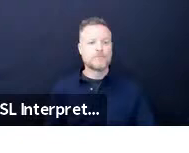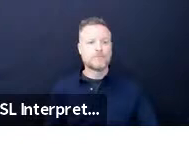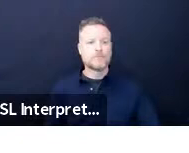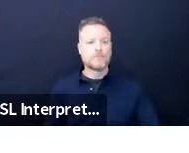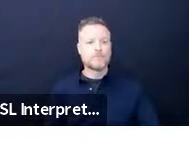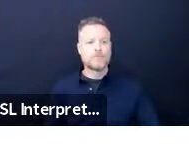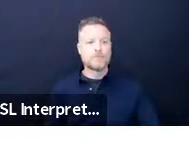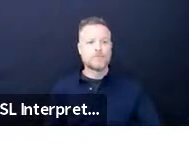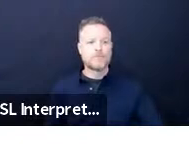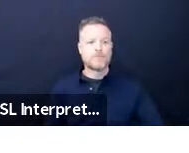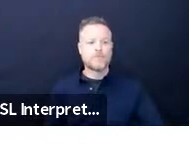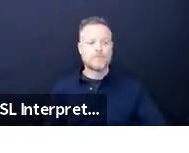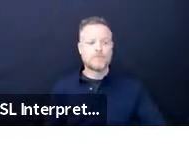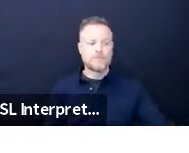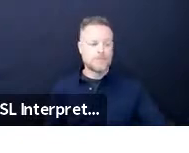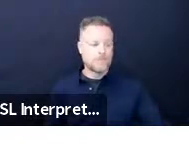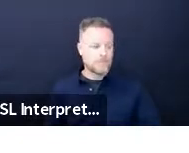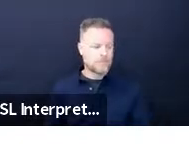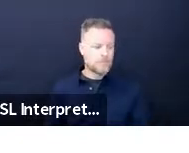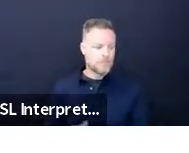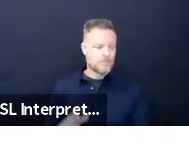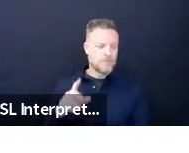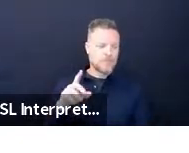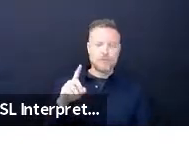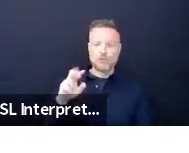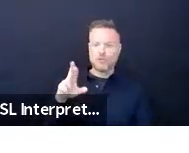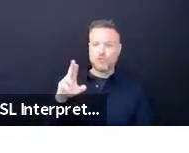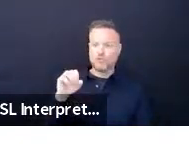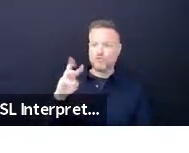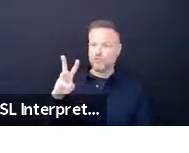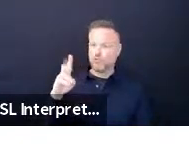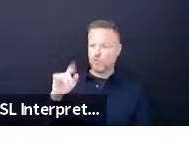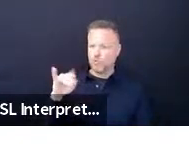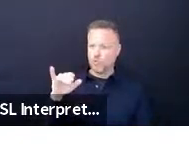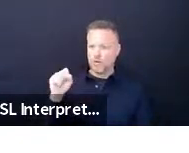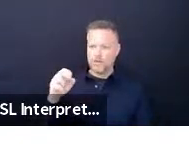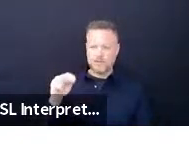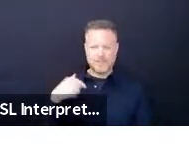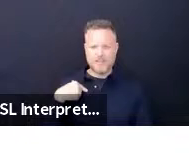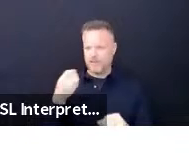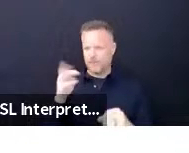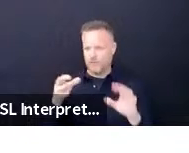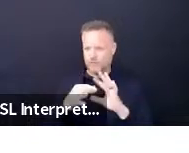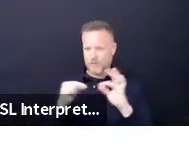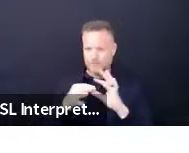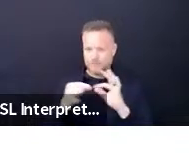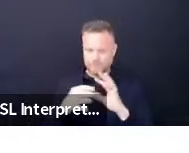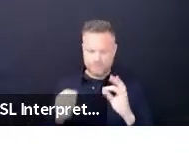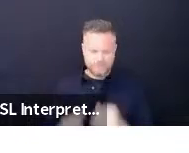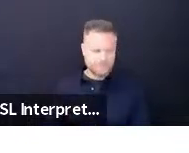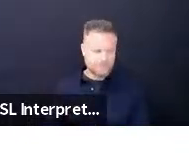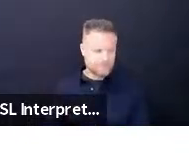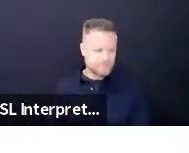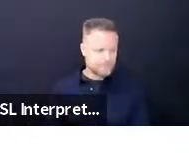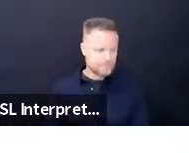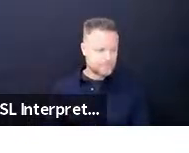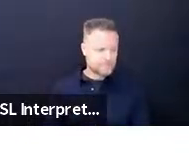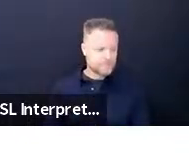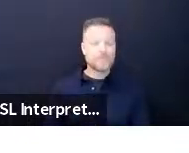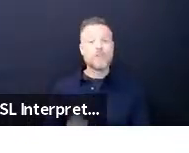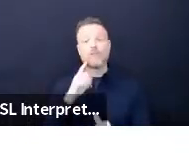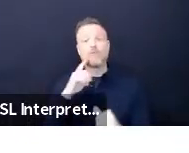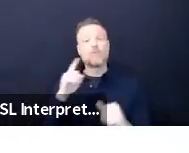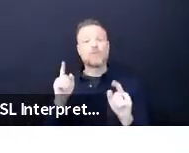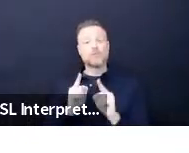This is Virgil Watson, might say just 1 or 2 comments. Those of us in smaller communities don't